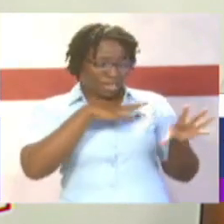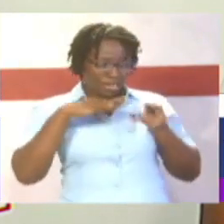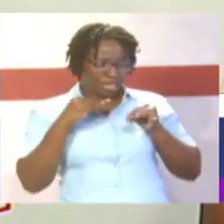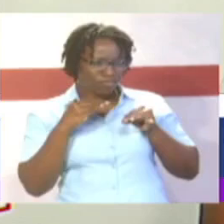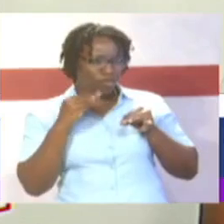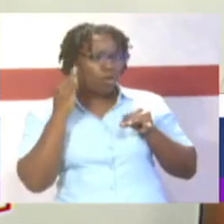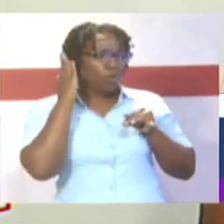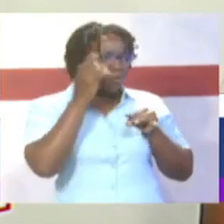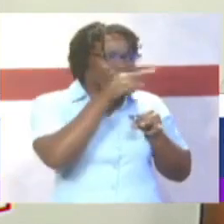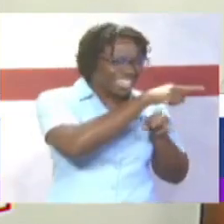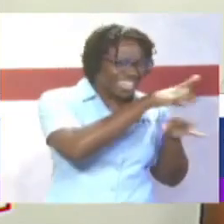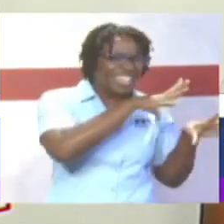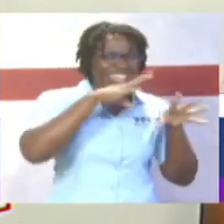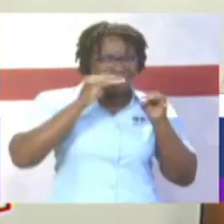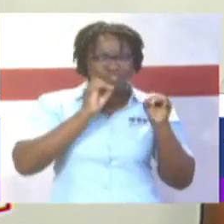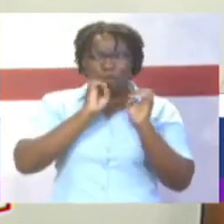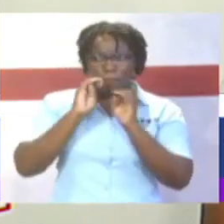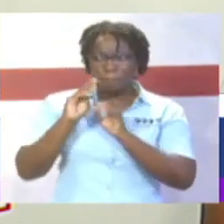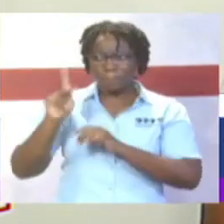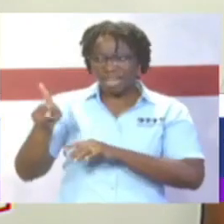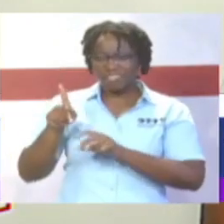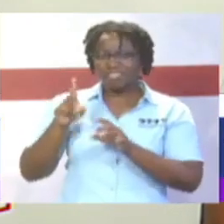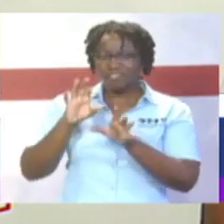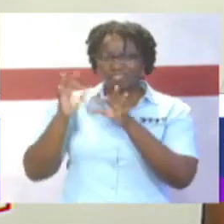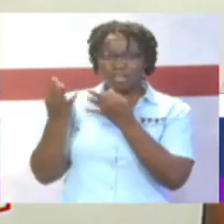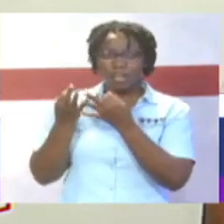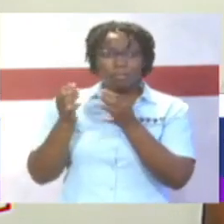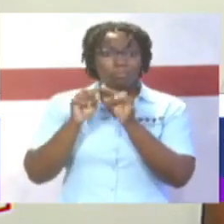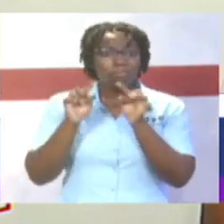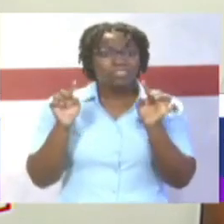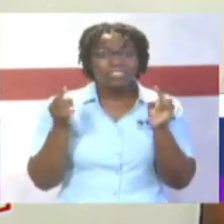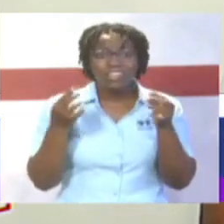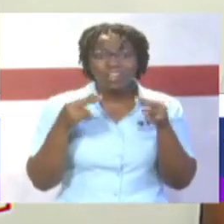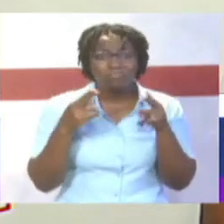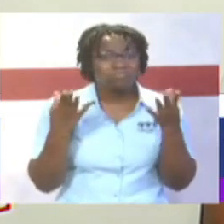family. However, that was not the case.